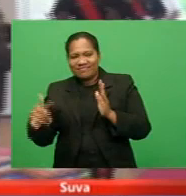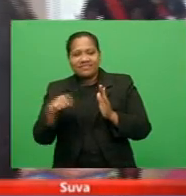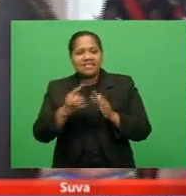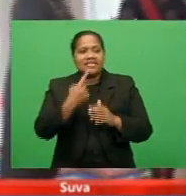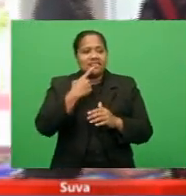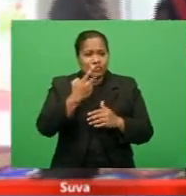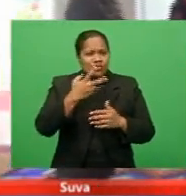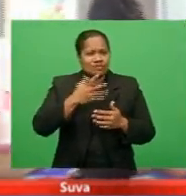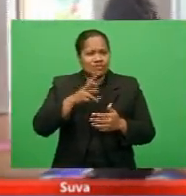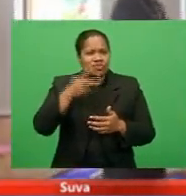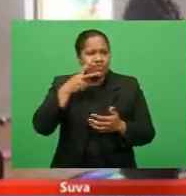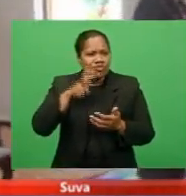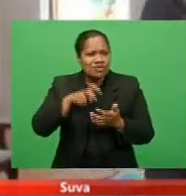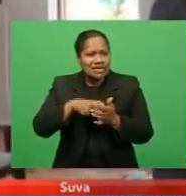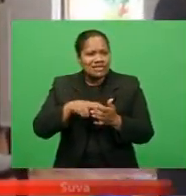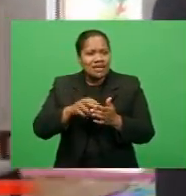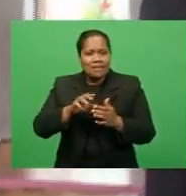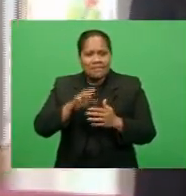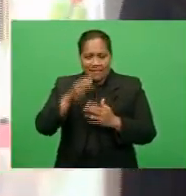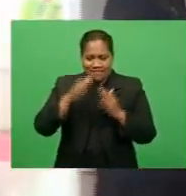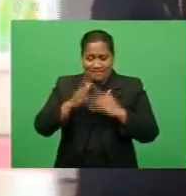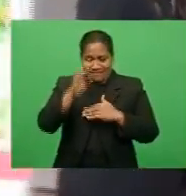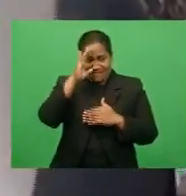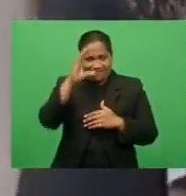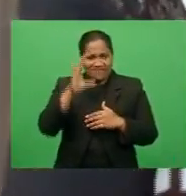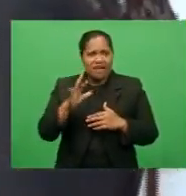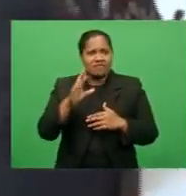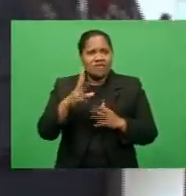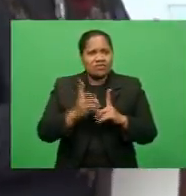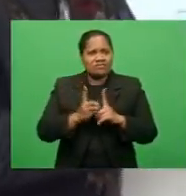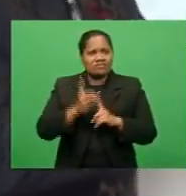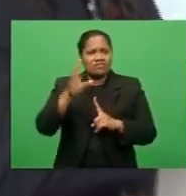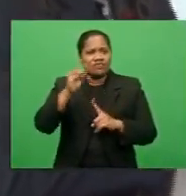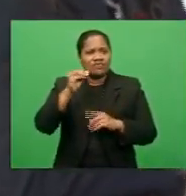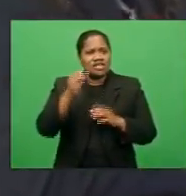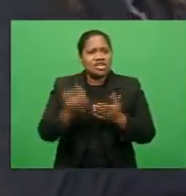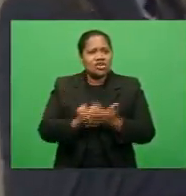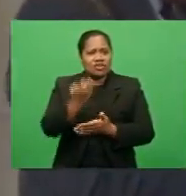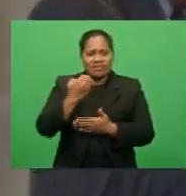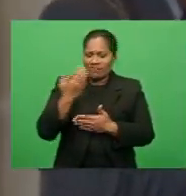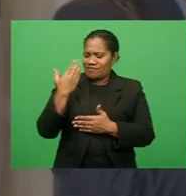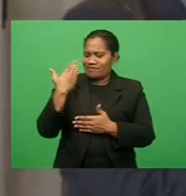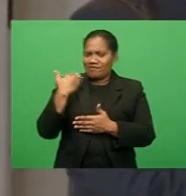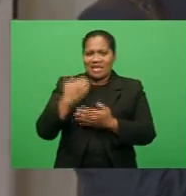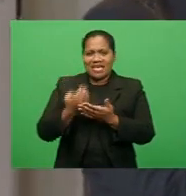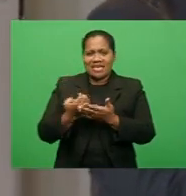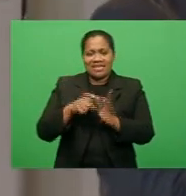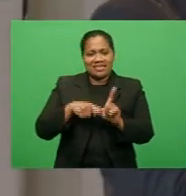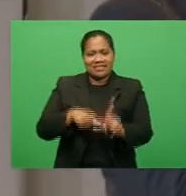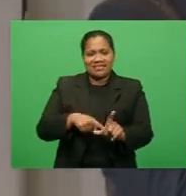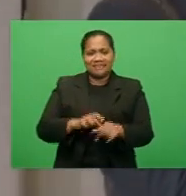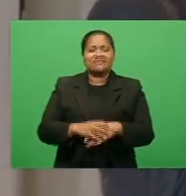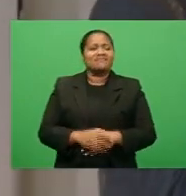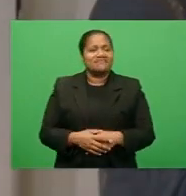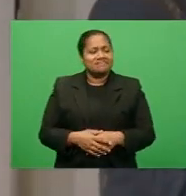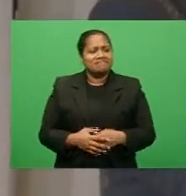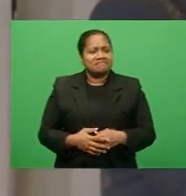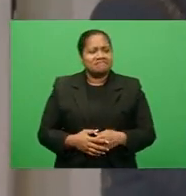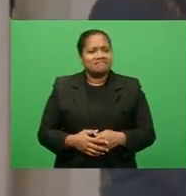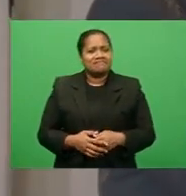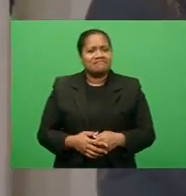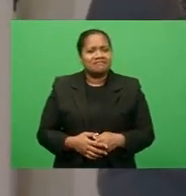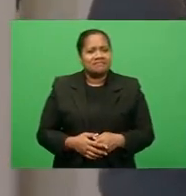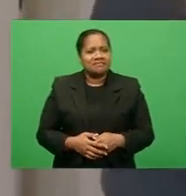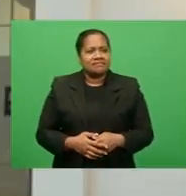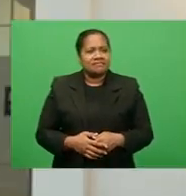recognized by the state for his efforts in the development of the economy in previous years. Humbling experience,